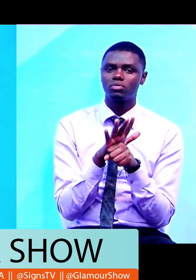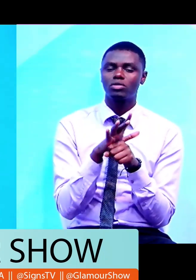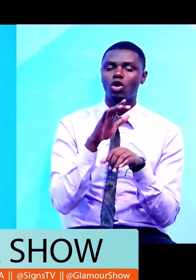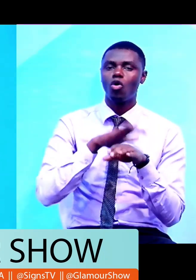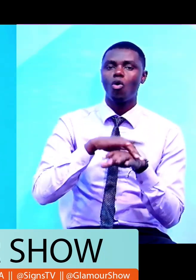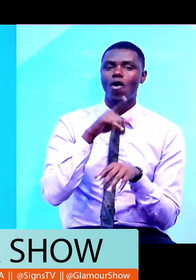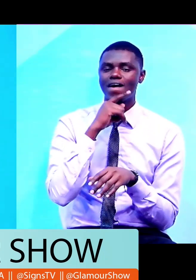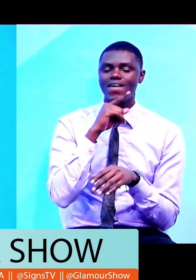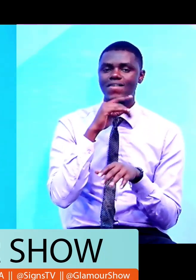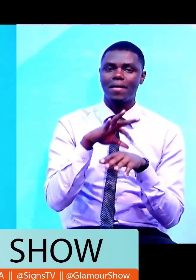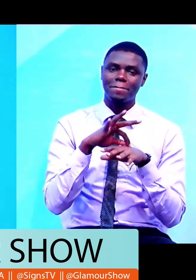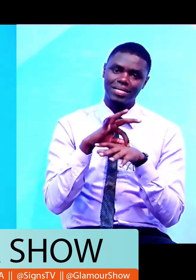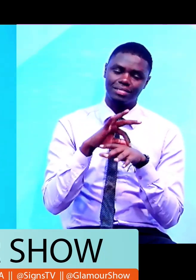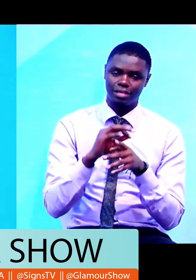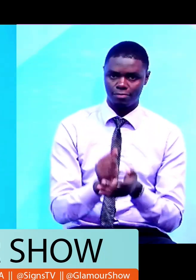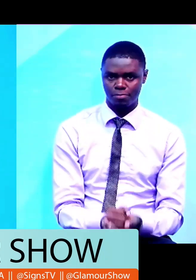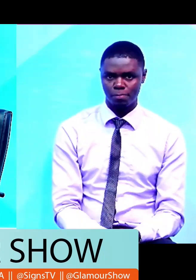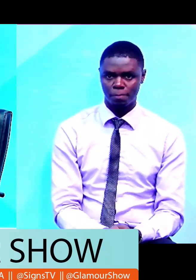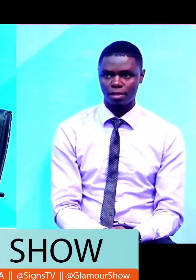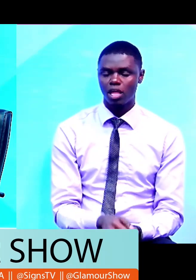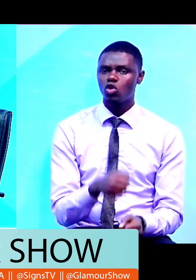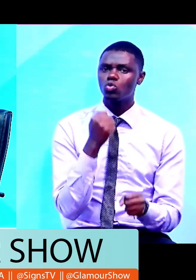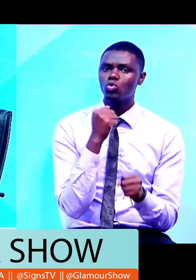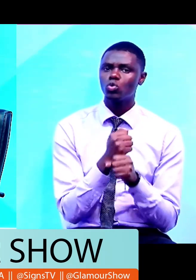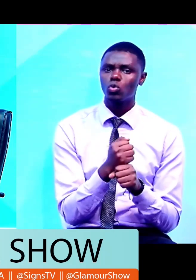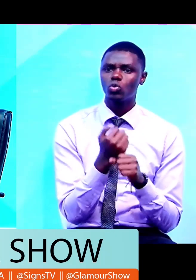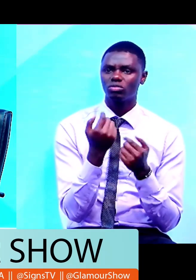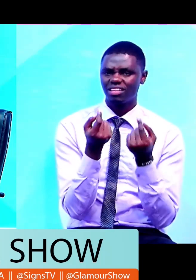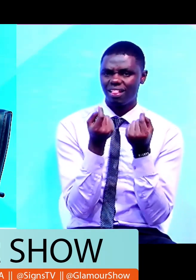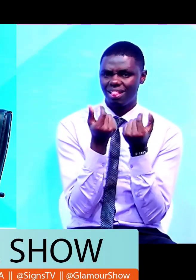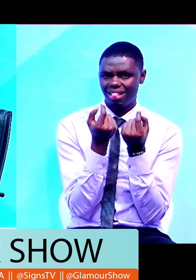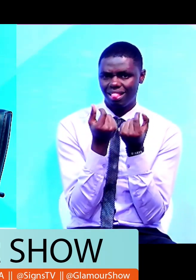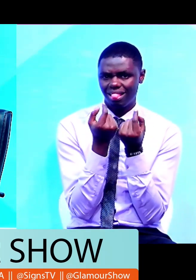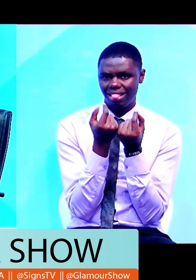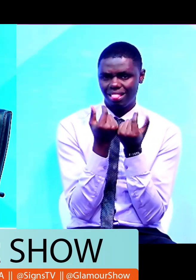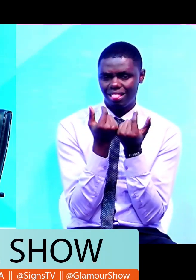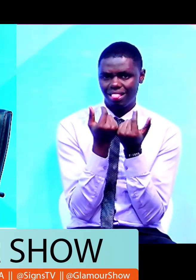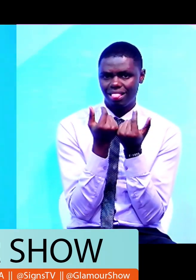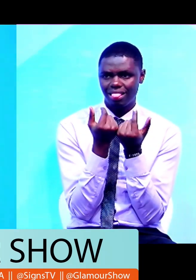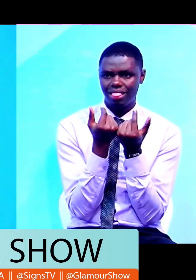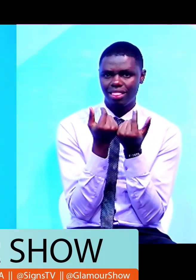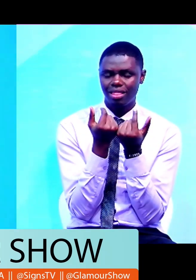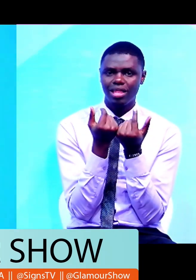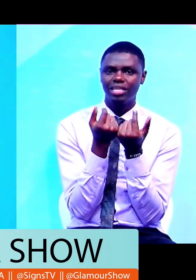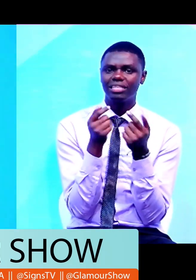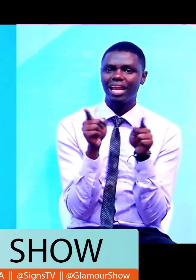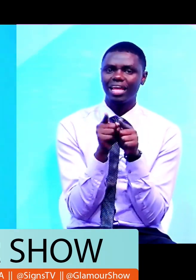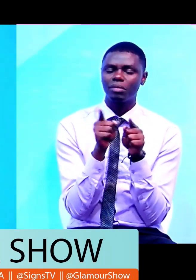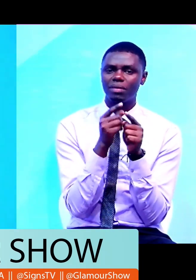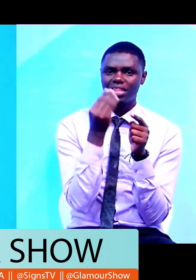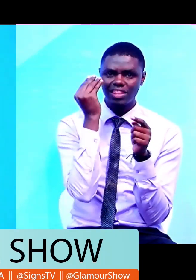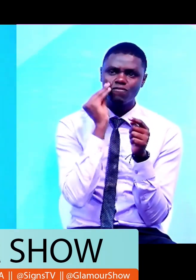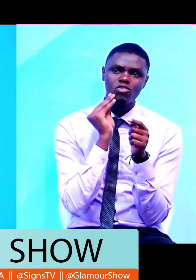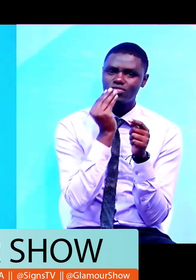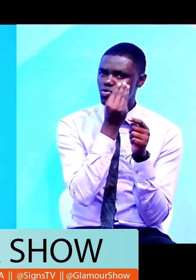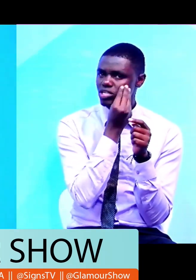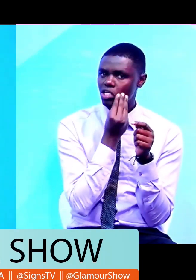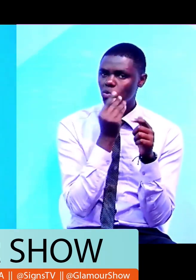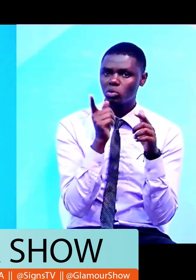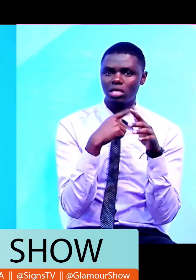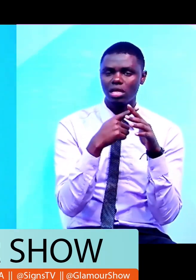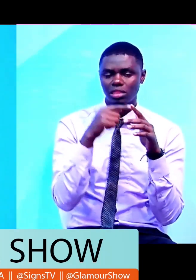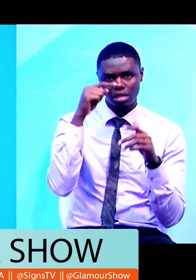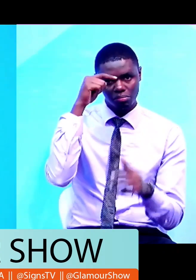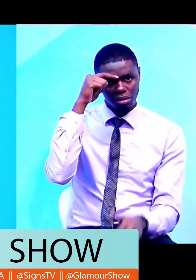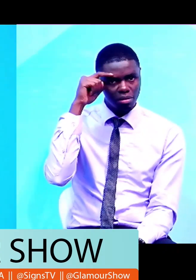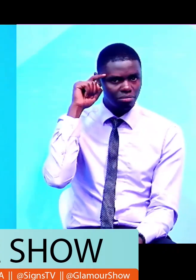skin. You do just a little bit, like the foundation, and maybe draw the eyebrows and